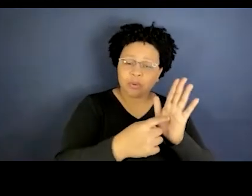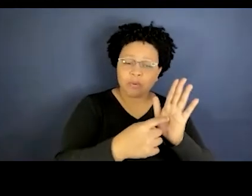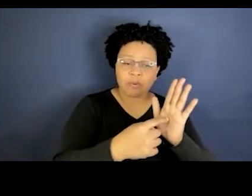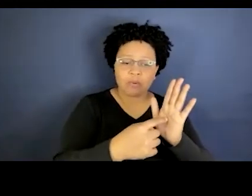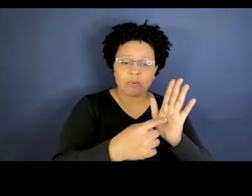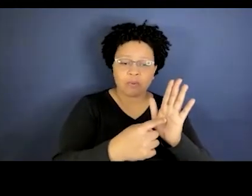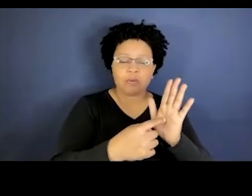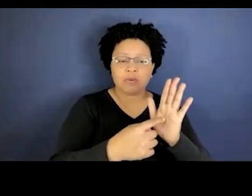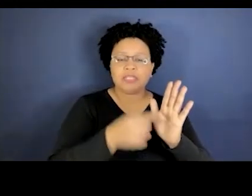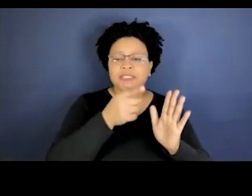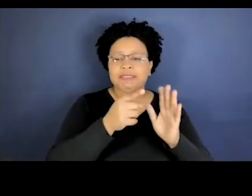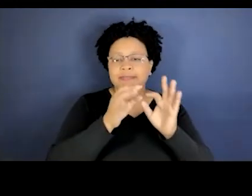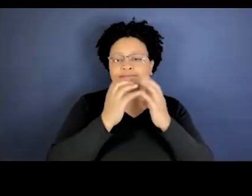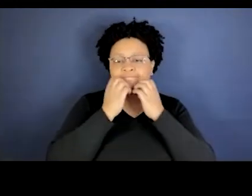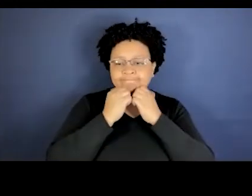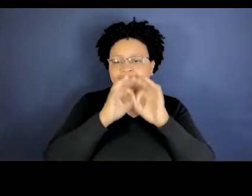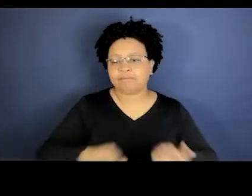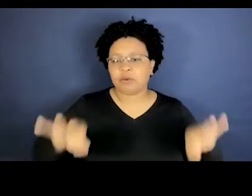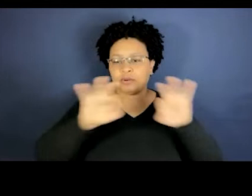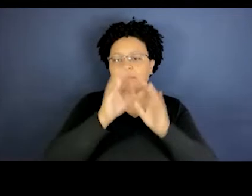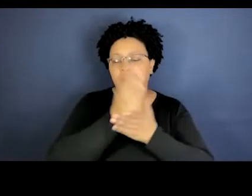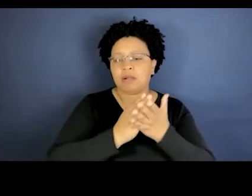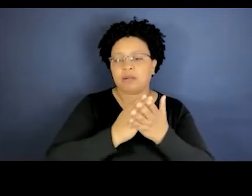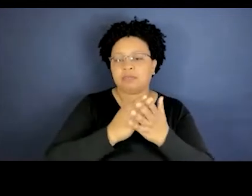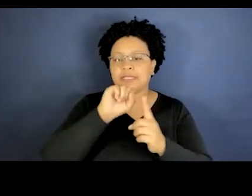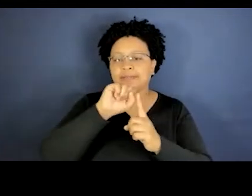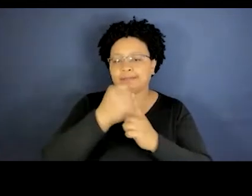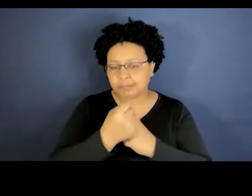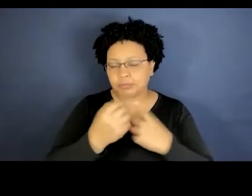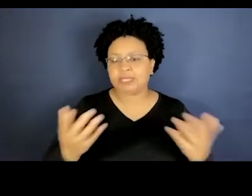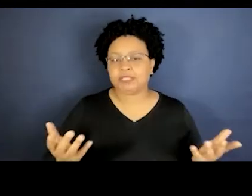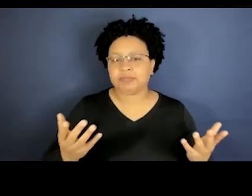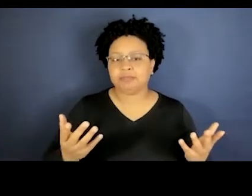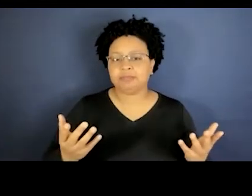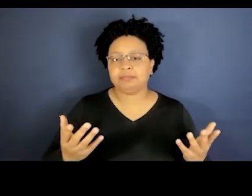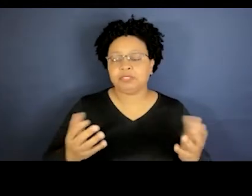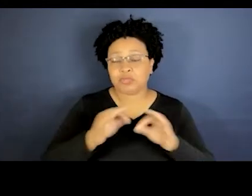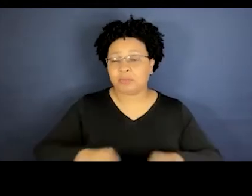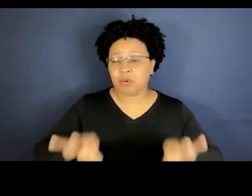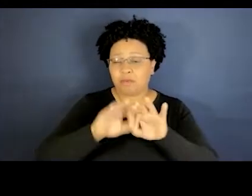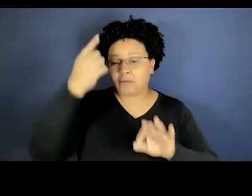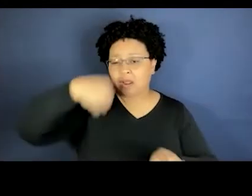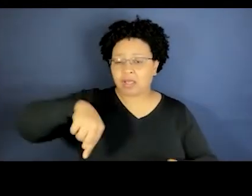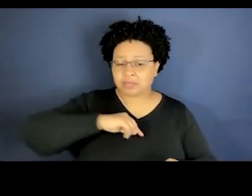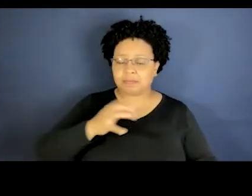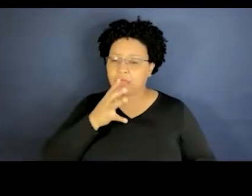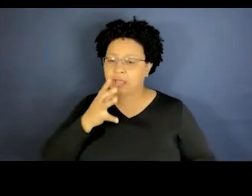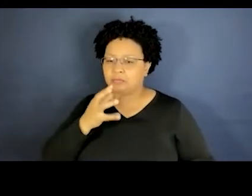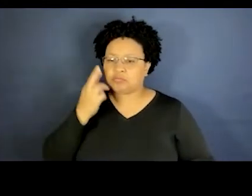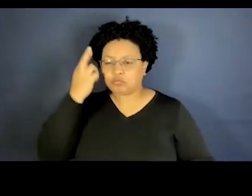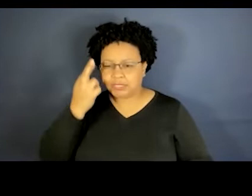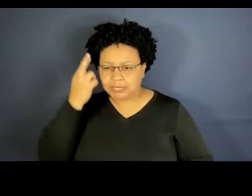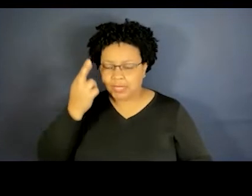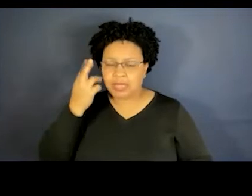was the valuable piece in this situation. And that's very important for us as mothers to realize that, is that because sometimes the tone and where it